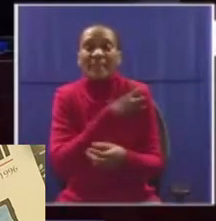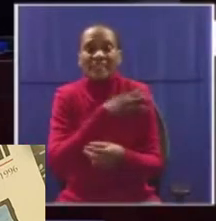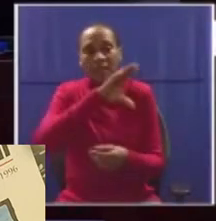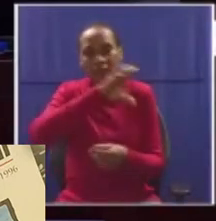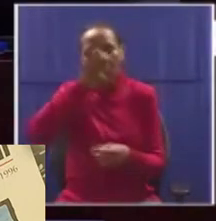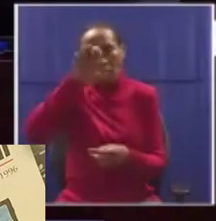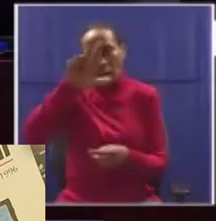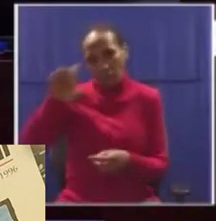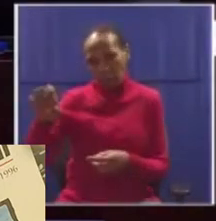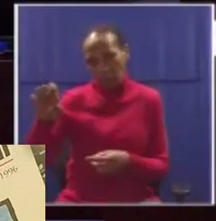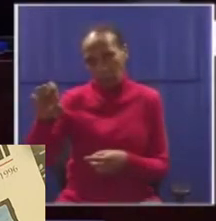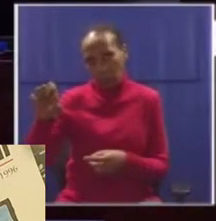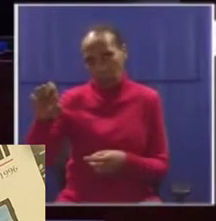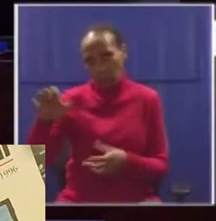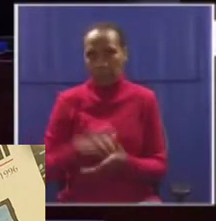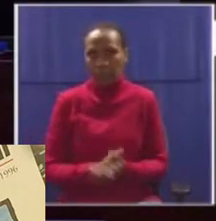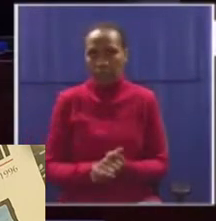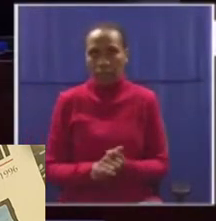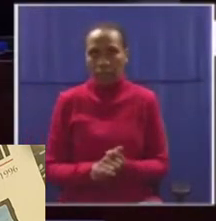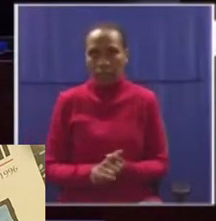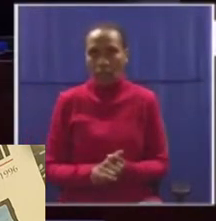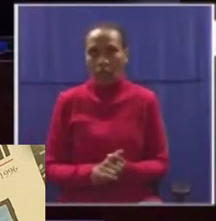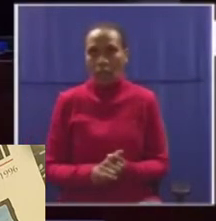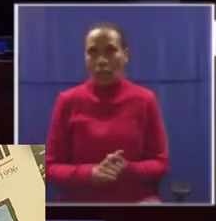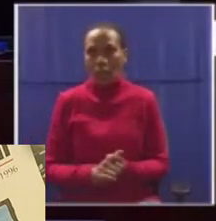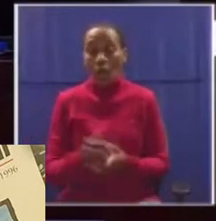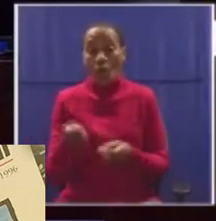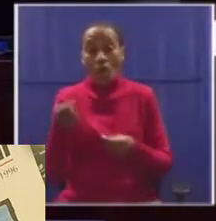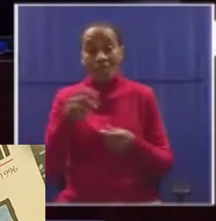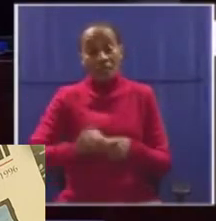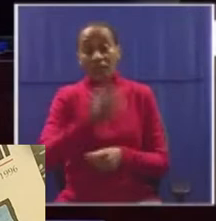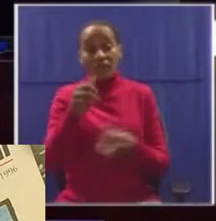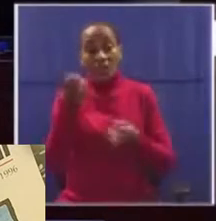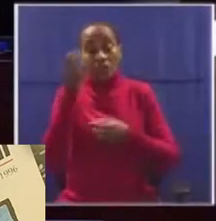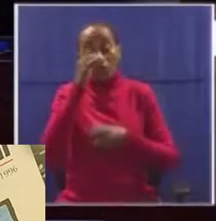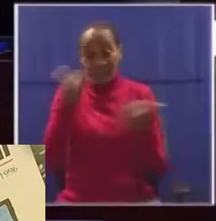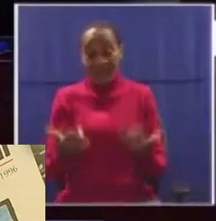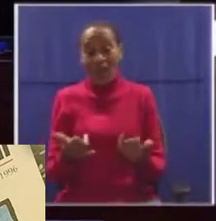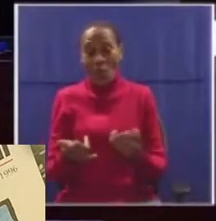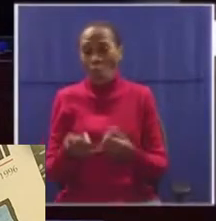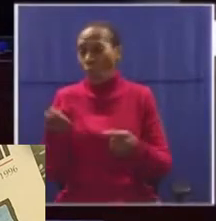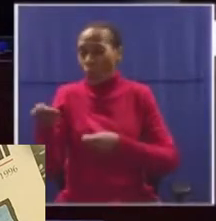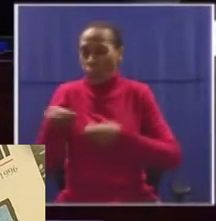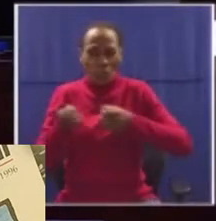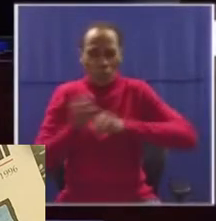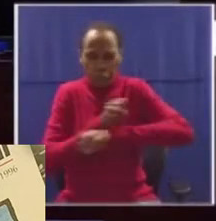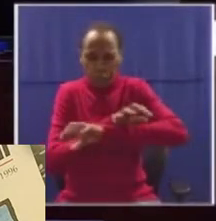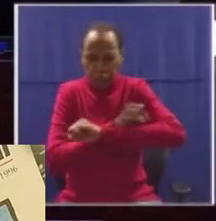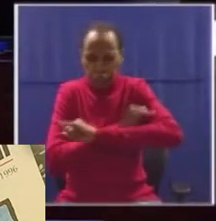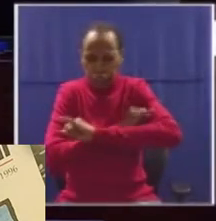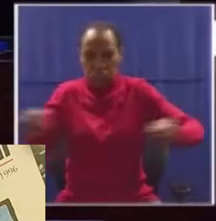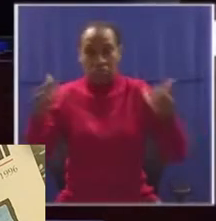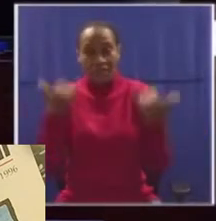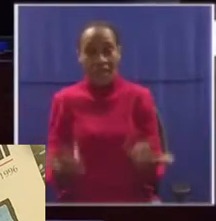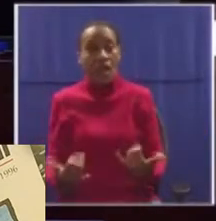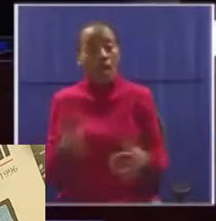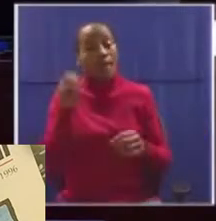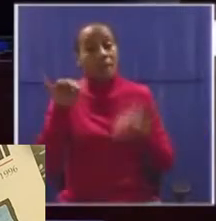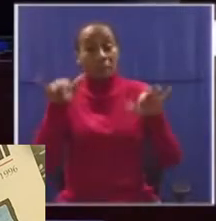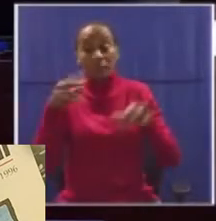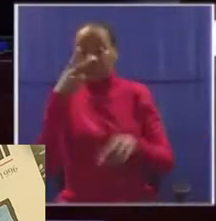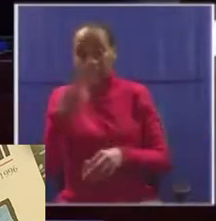Kelly no wonder crime in South Africa is out of control when the people supposed to see to it that the law is not broken